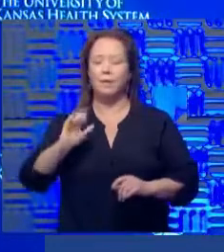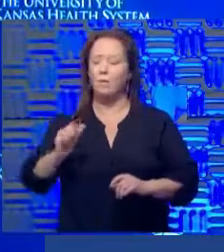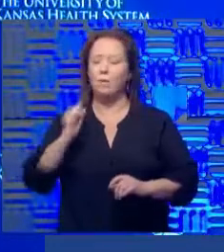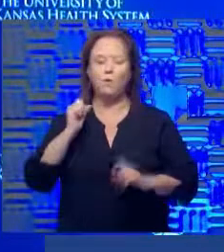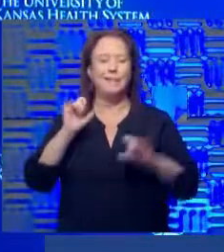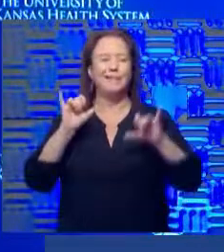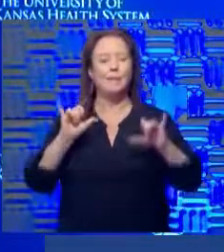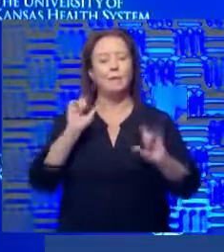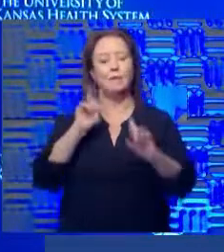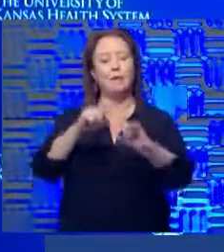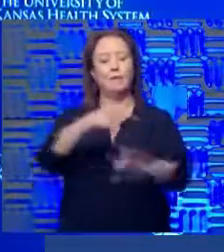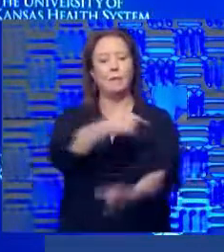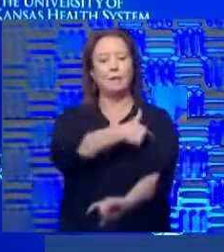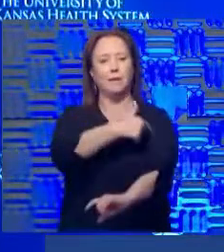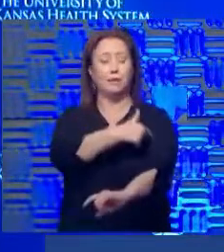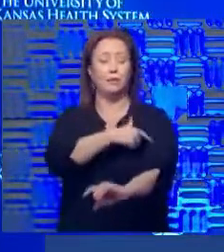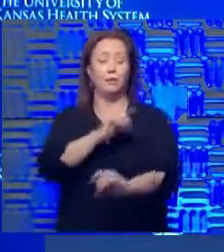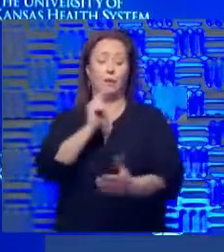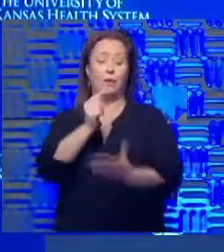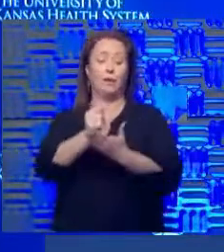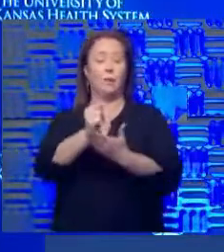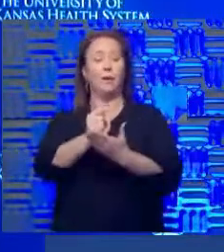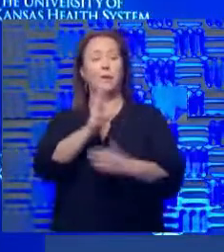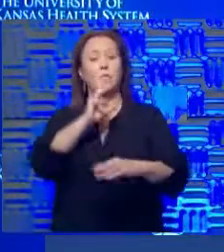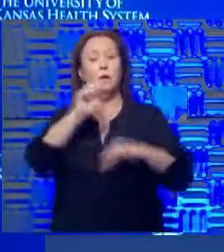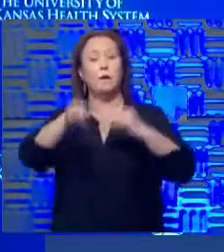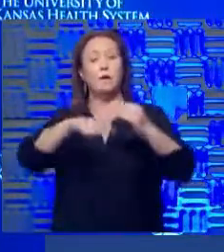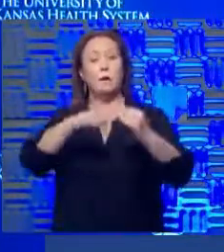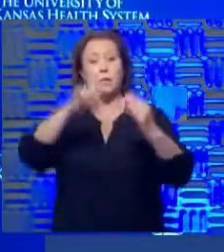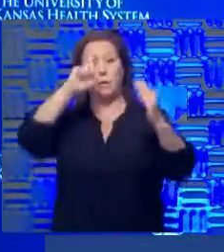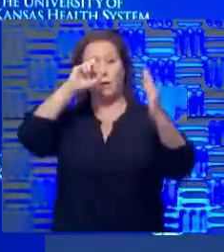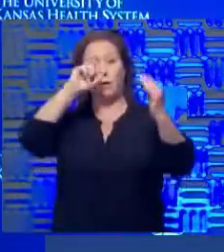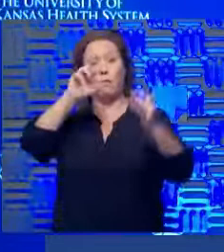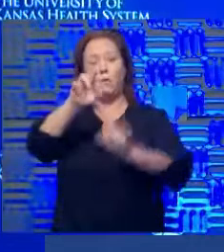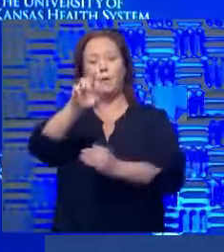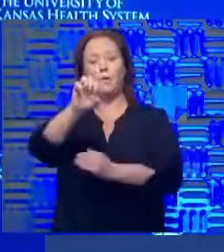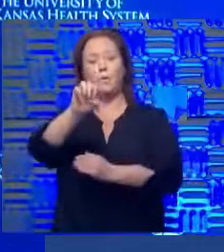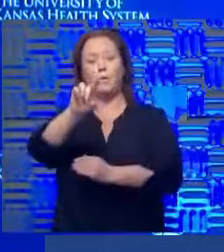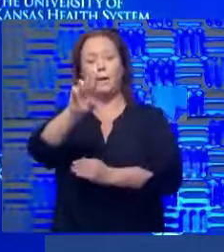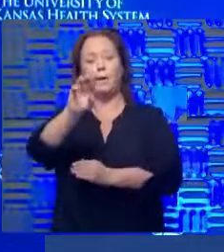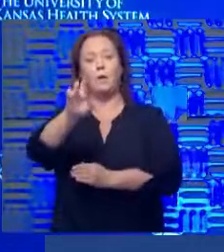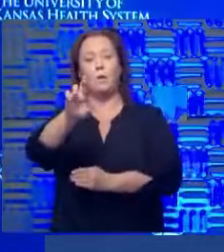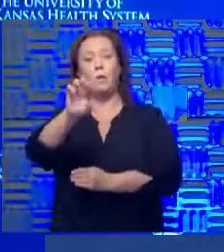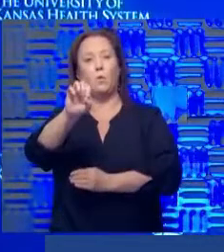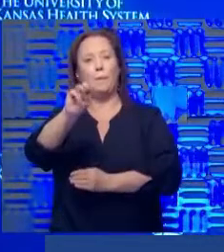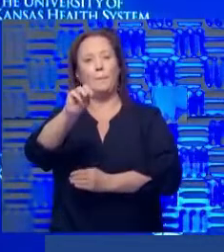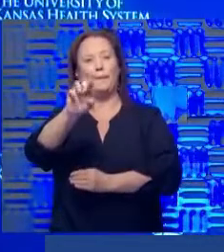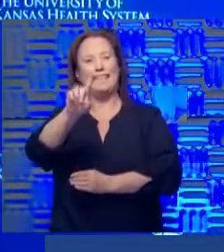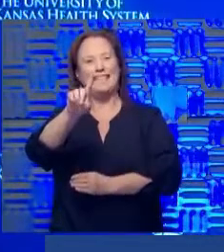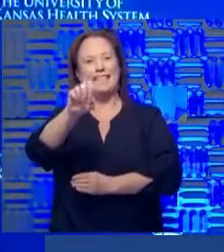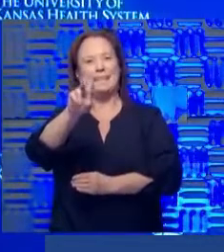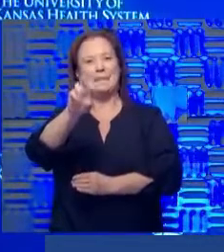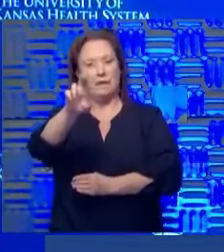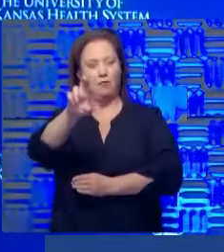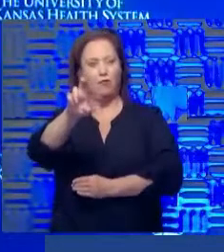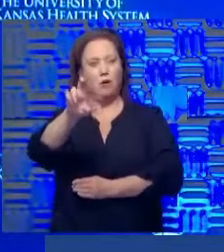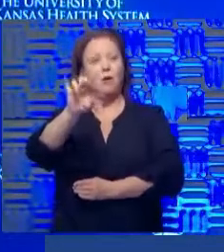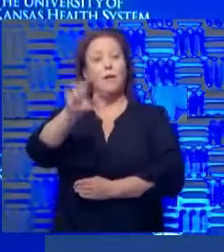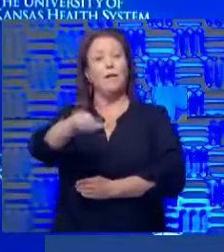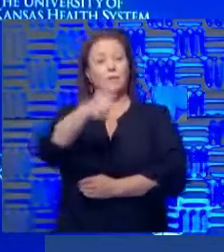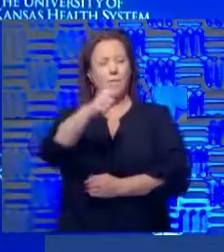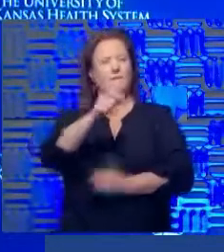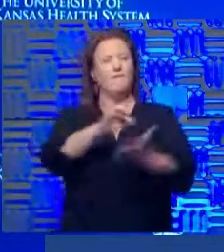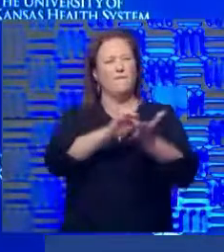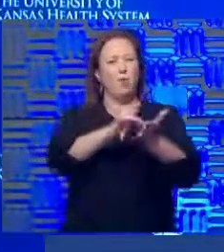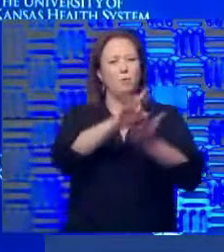therapy. We've talked earlier this week and last week about the real hope around remdesivir, and I saw yesterday Gilead Pharmaceuticals is trying to work with other